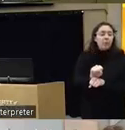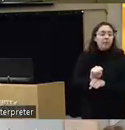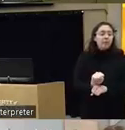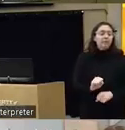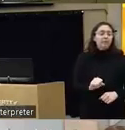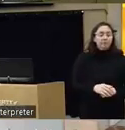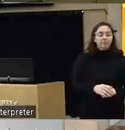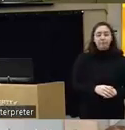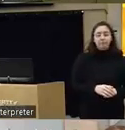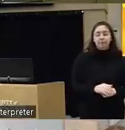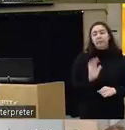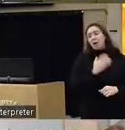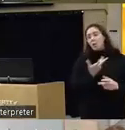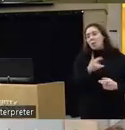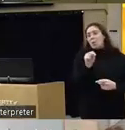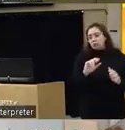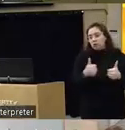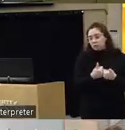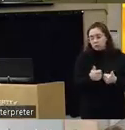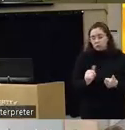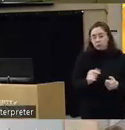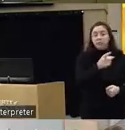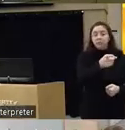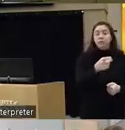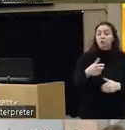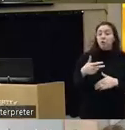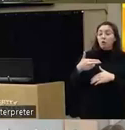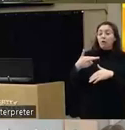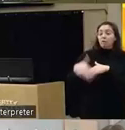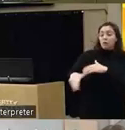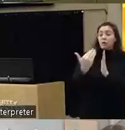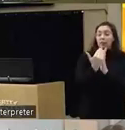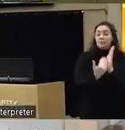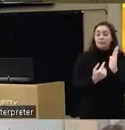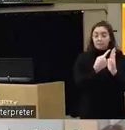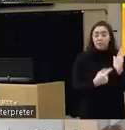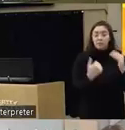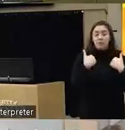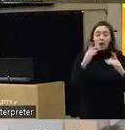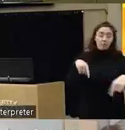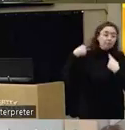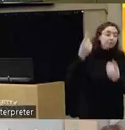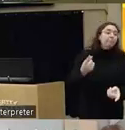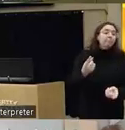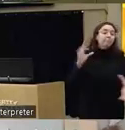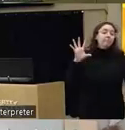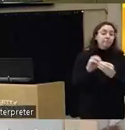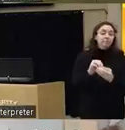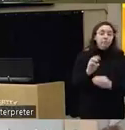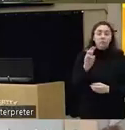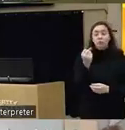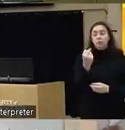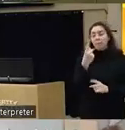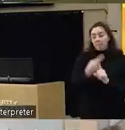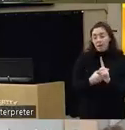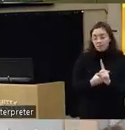outpatient access challenges. These are our referral list that we've had over the last 12 months.